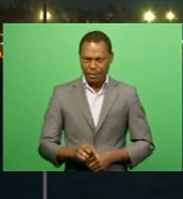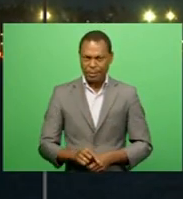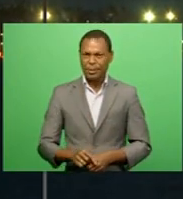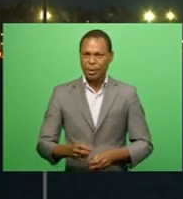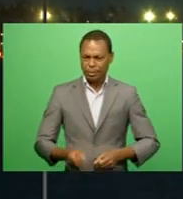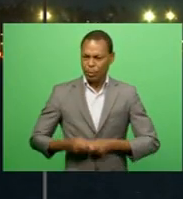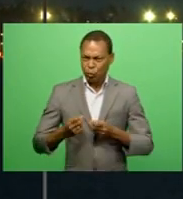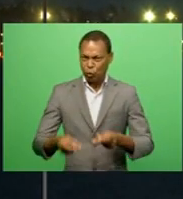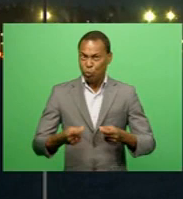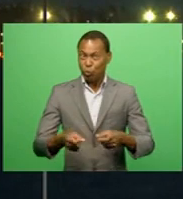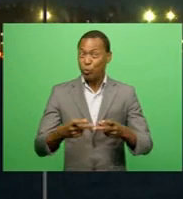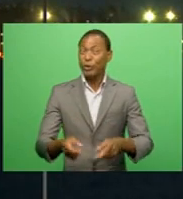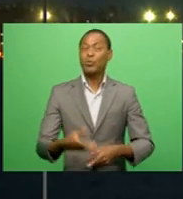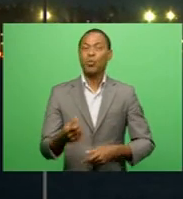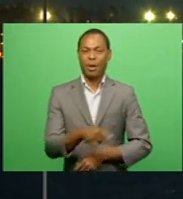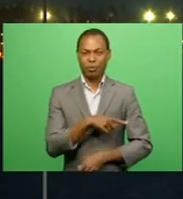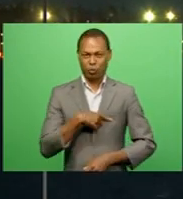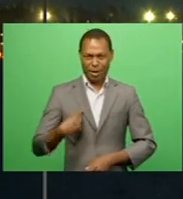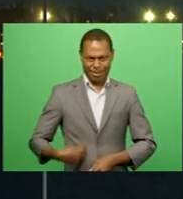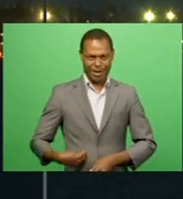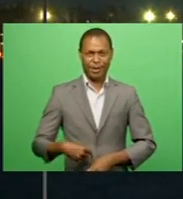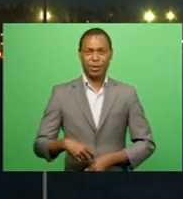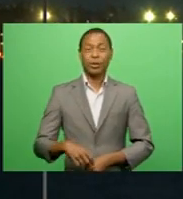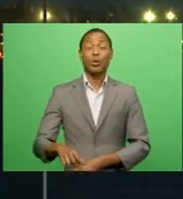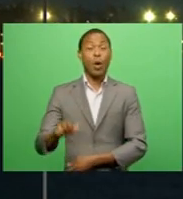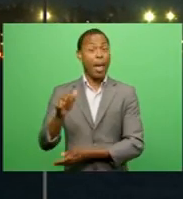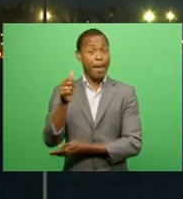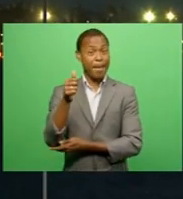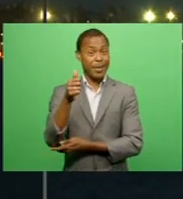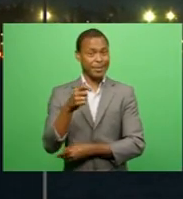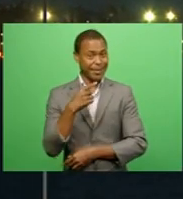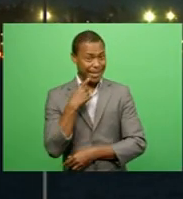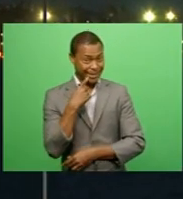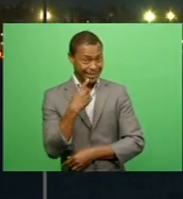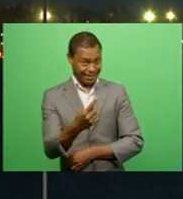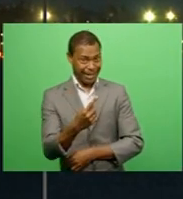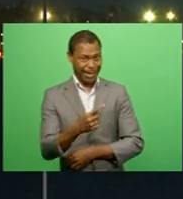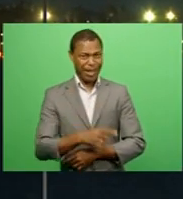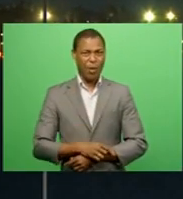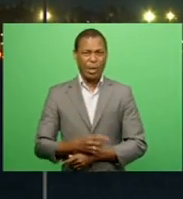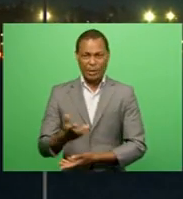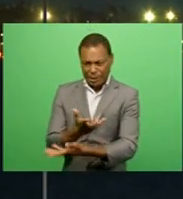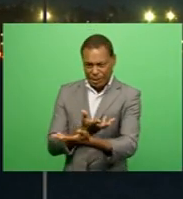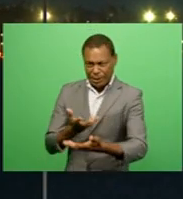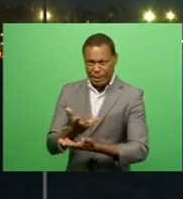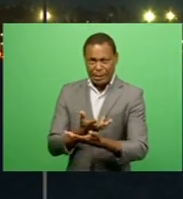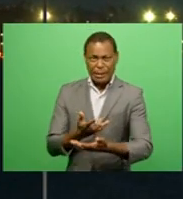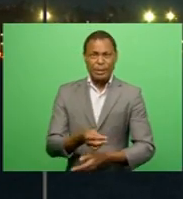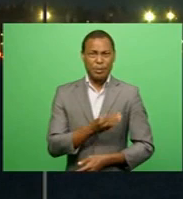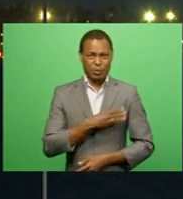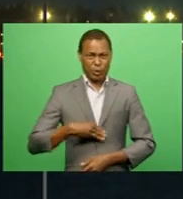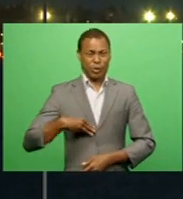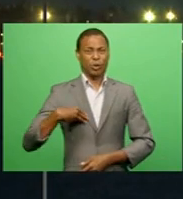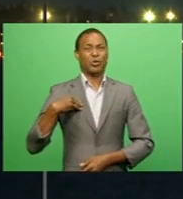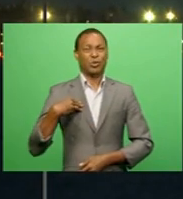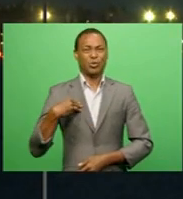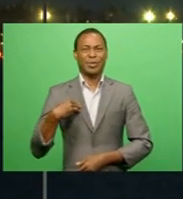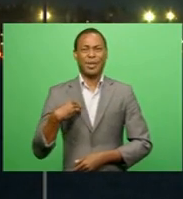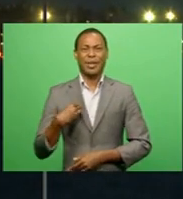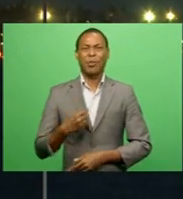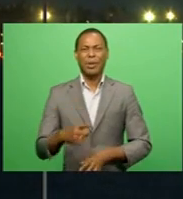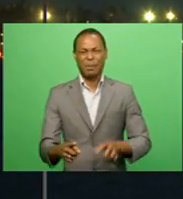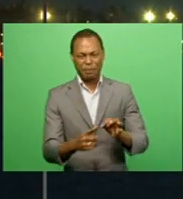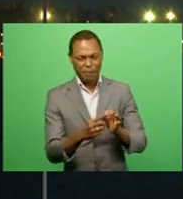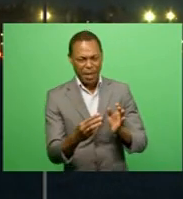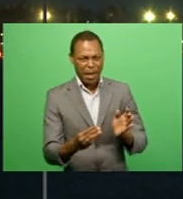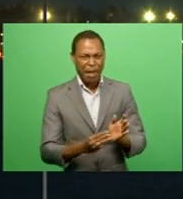China. The Chinese ambassador to Fiji, Gyanbo, says he has been liaising with the Ministry of Foreign Affairs, the Prime